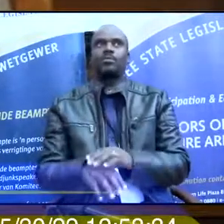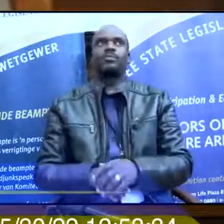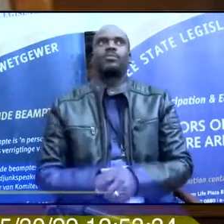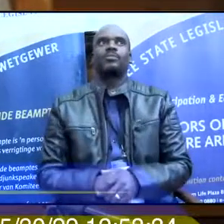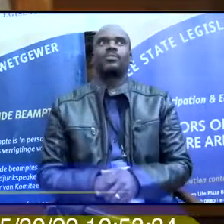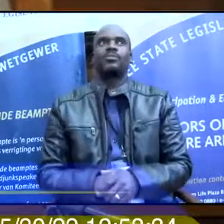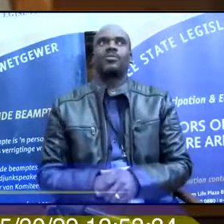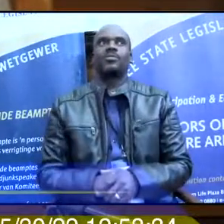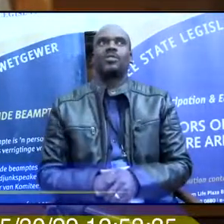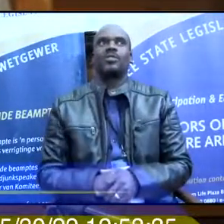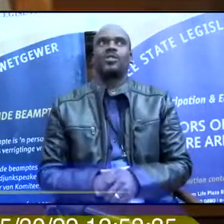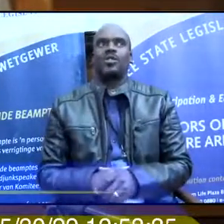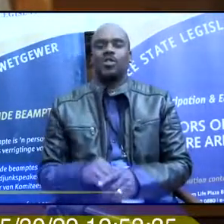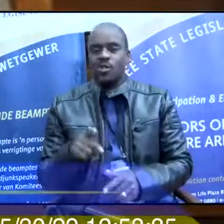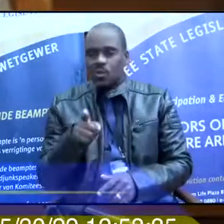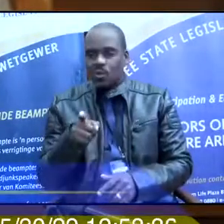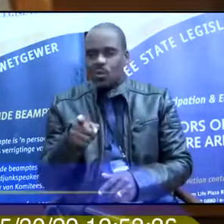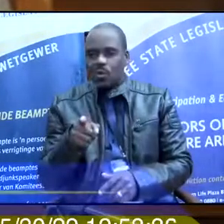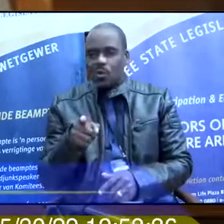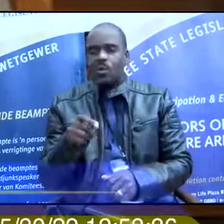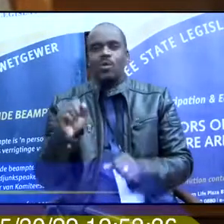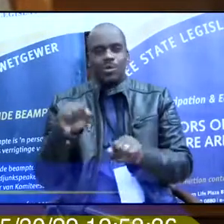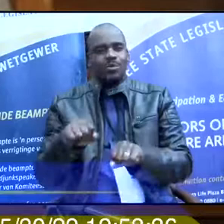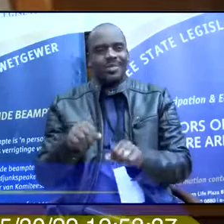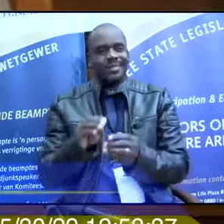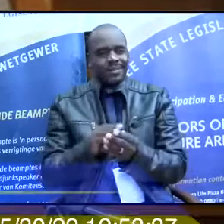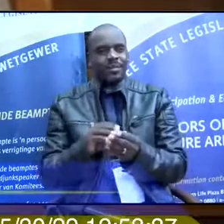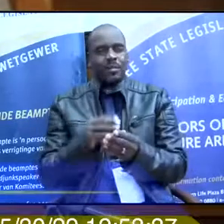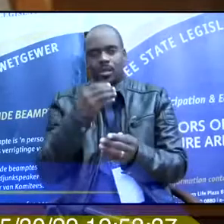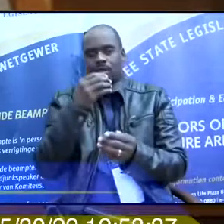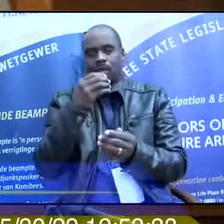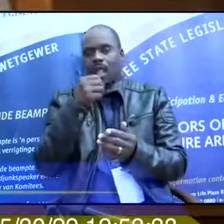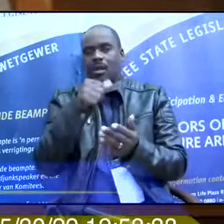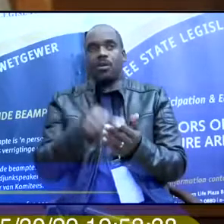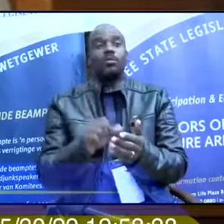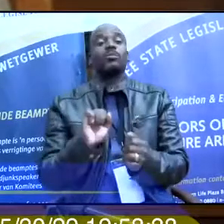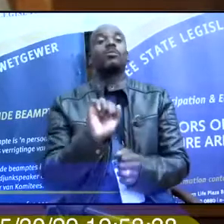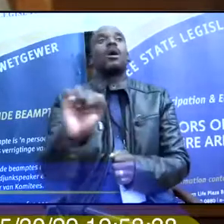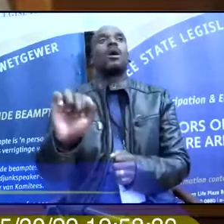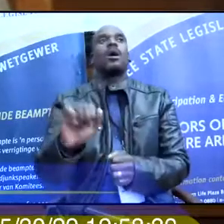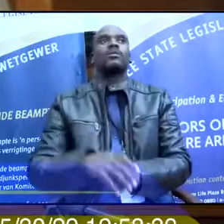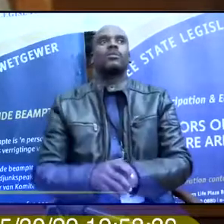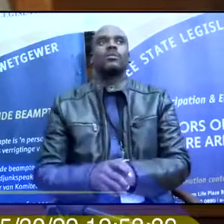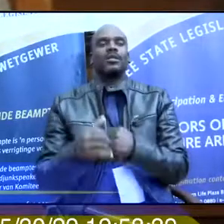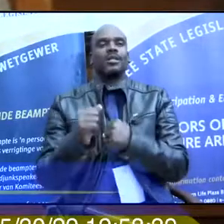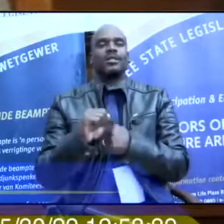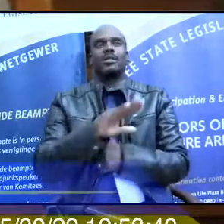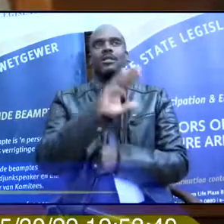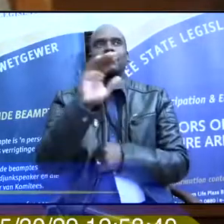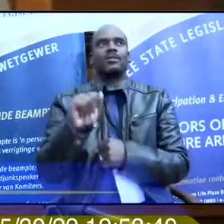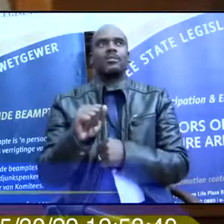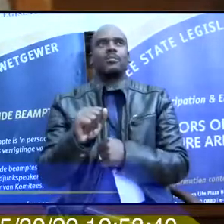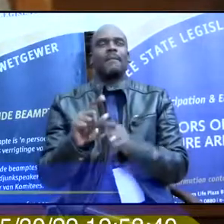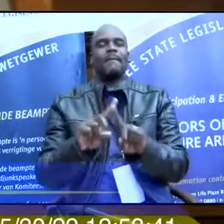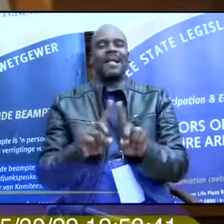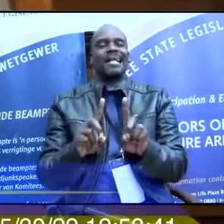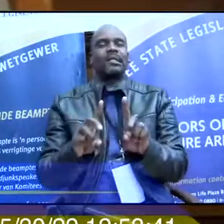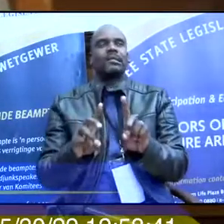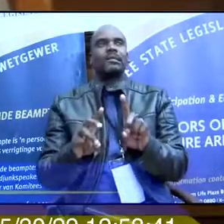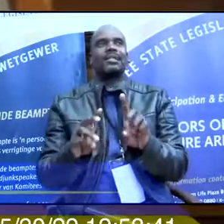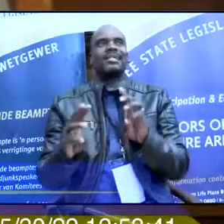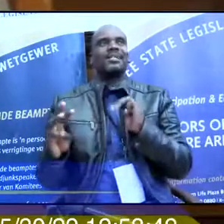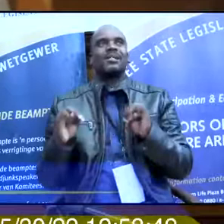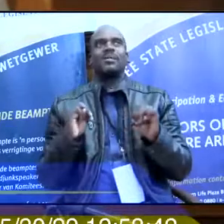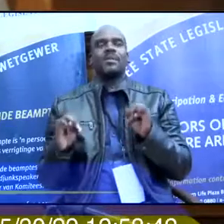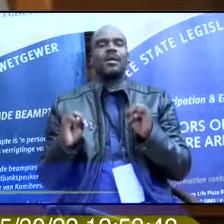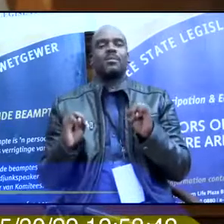and your you must feed your family with the little salary that you receive but management will sit and